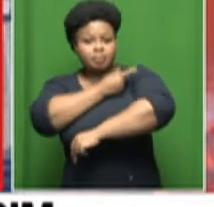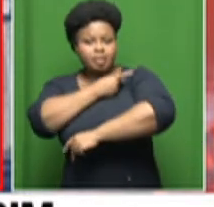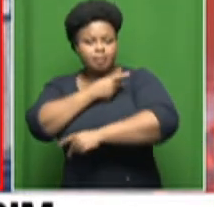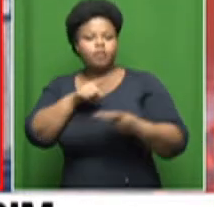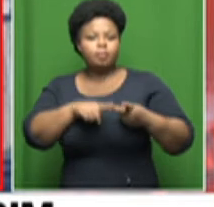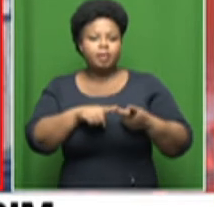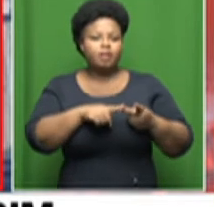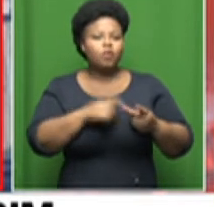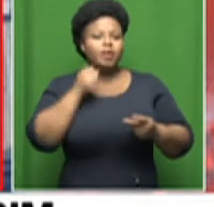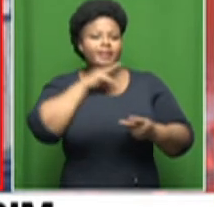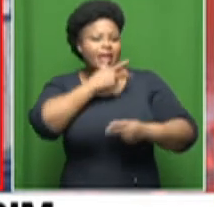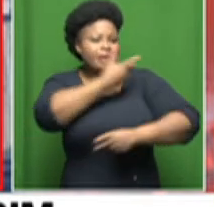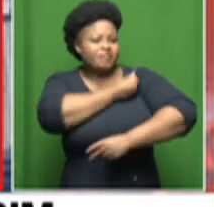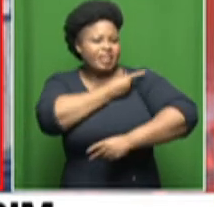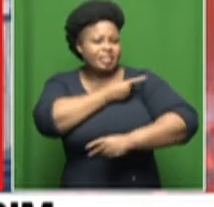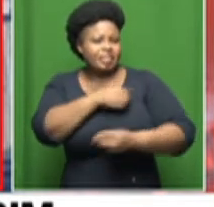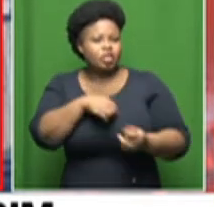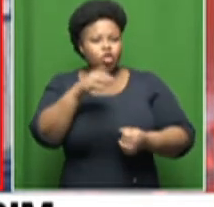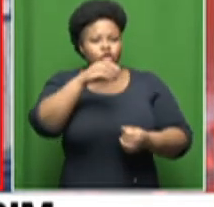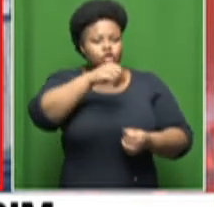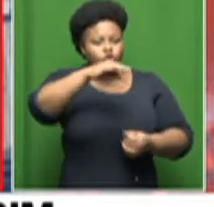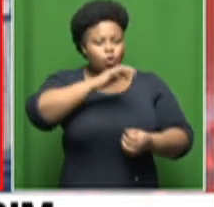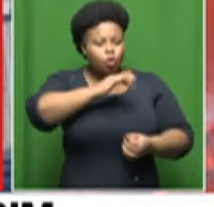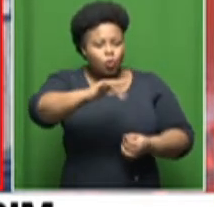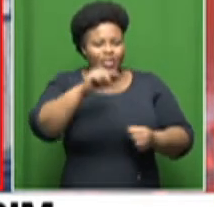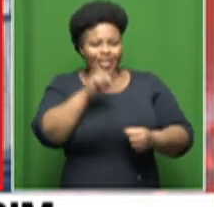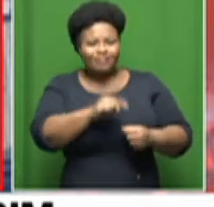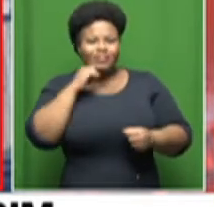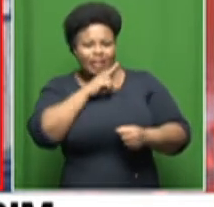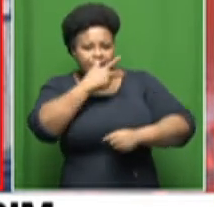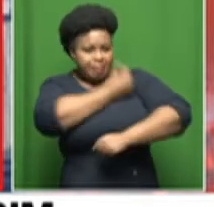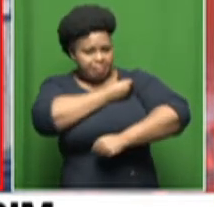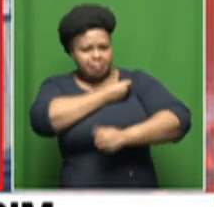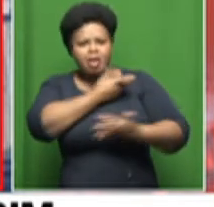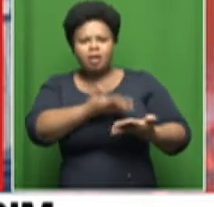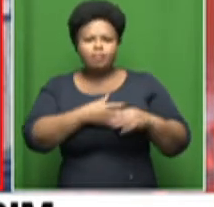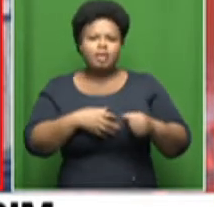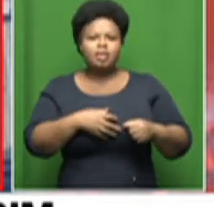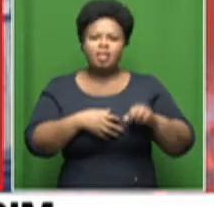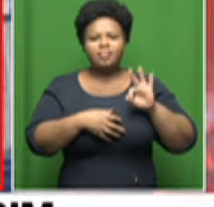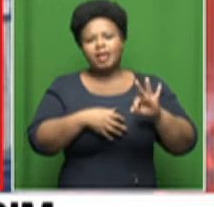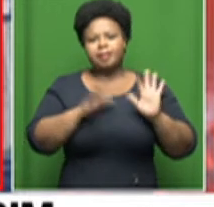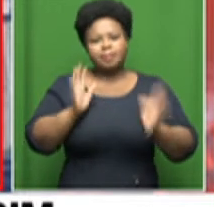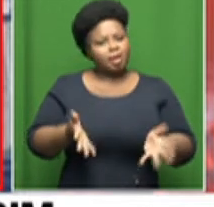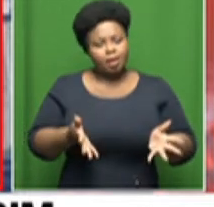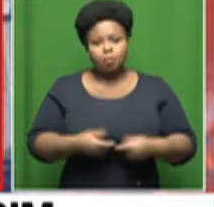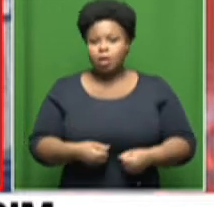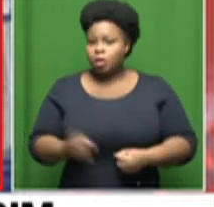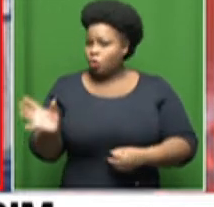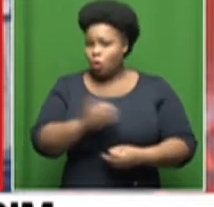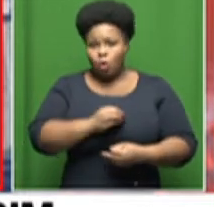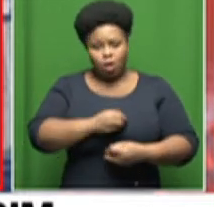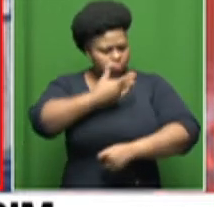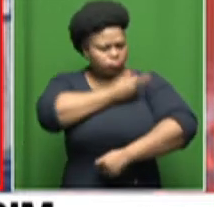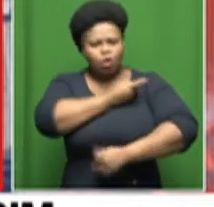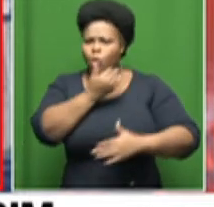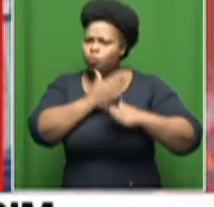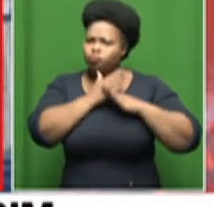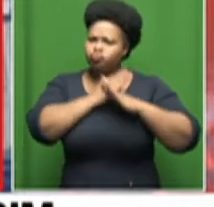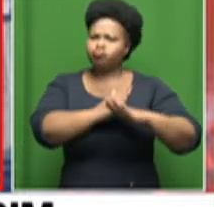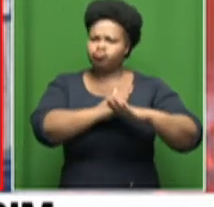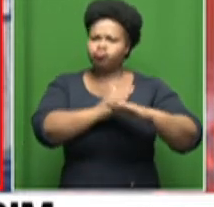question across the board, these vaccines work really well in preventing severe disease and